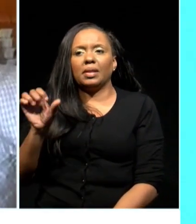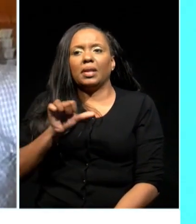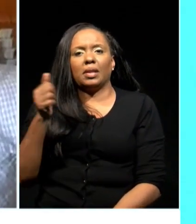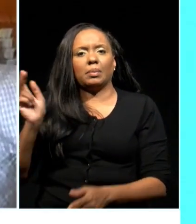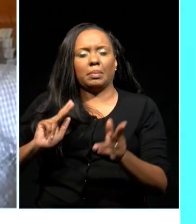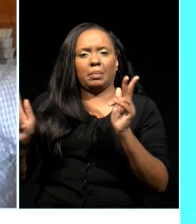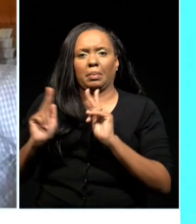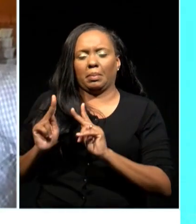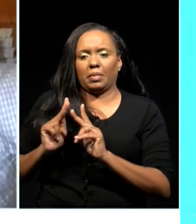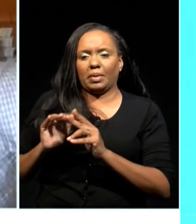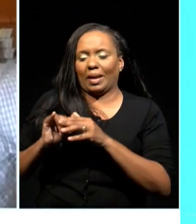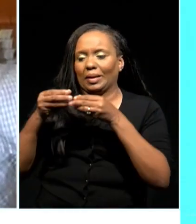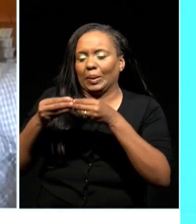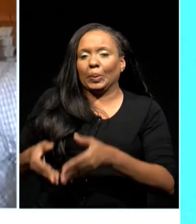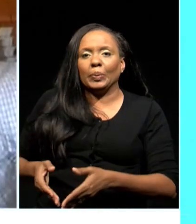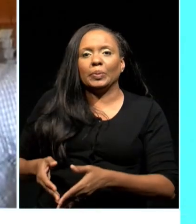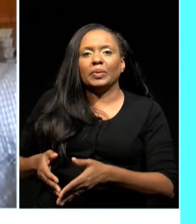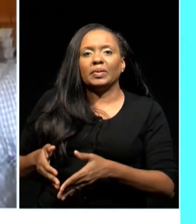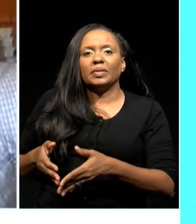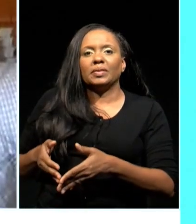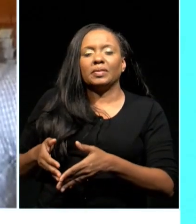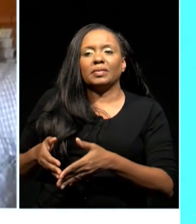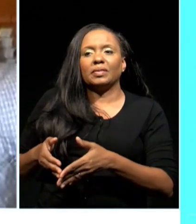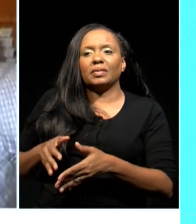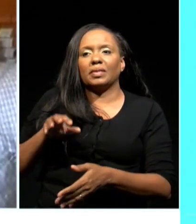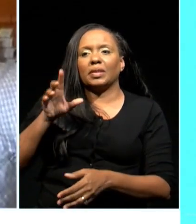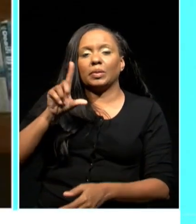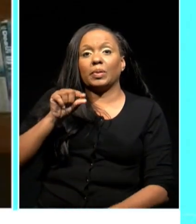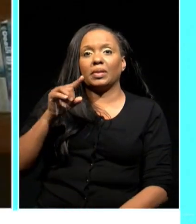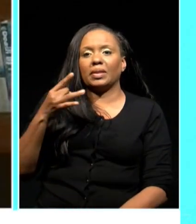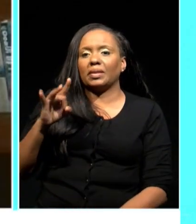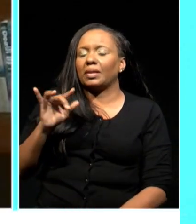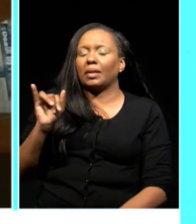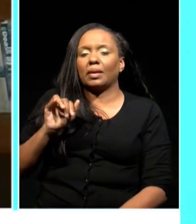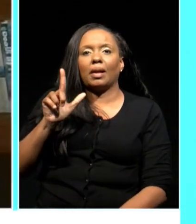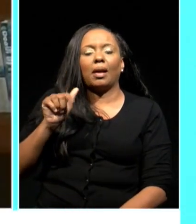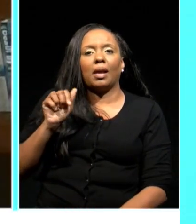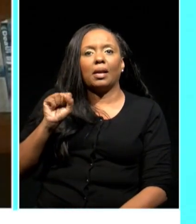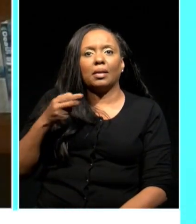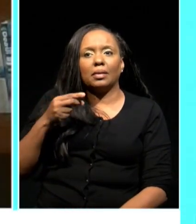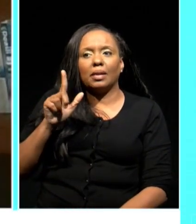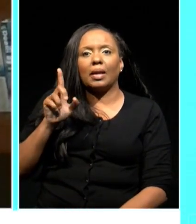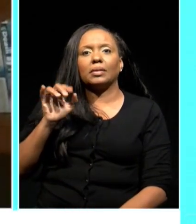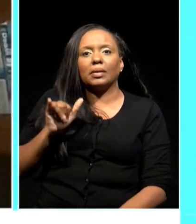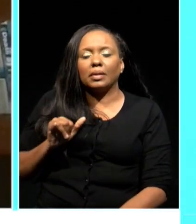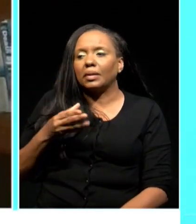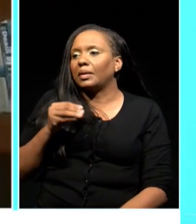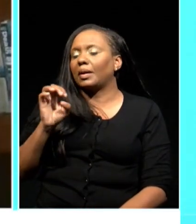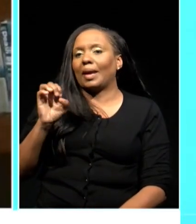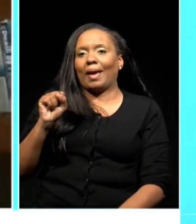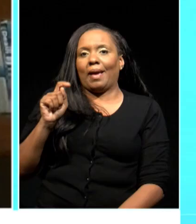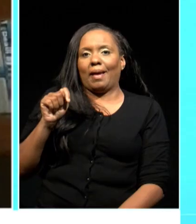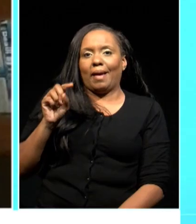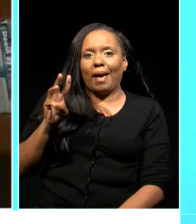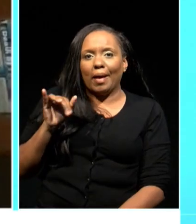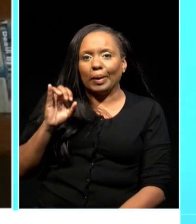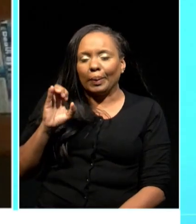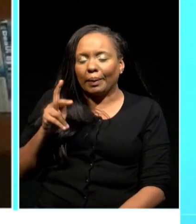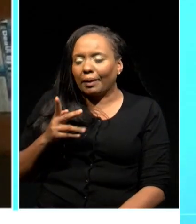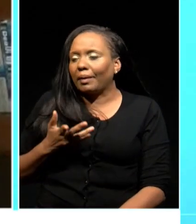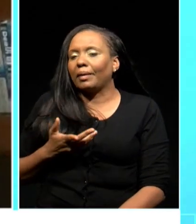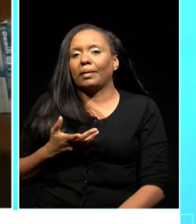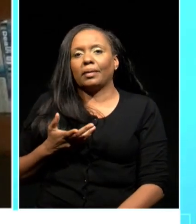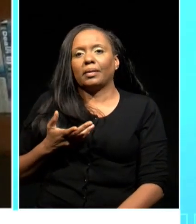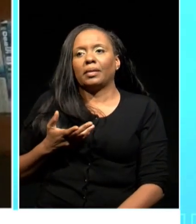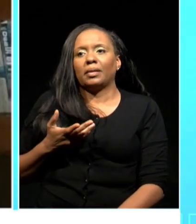think the jury is the decision has been made for them, and many of them should probably declare the lack of the decision